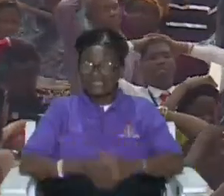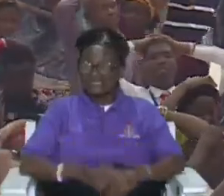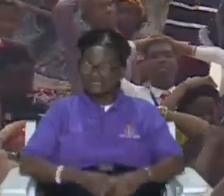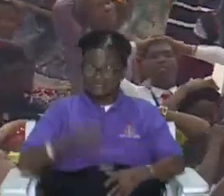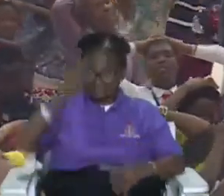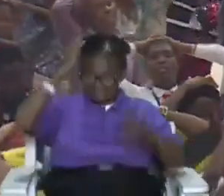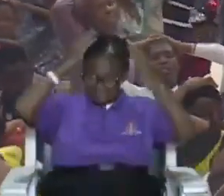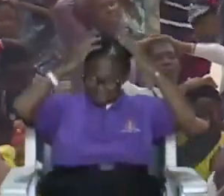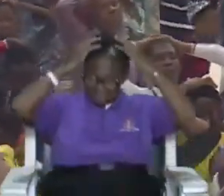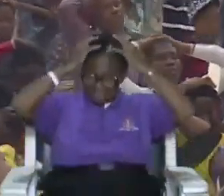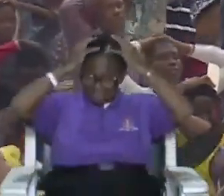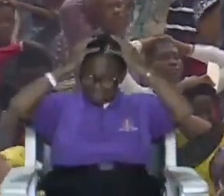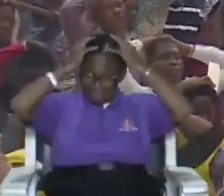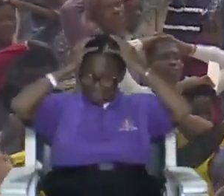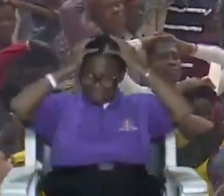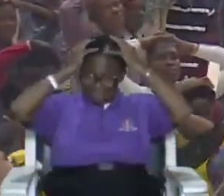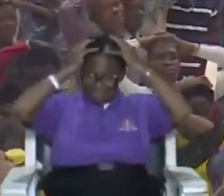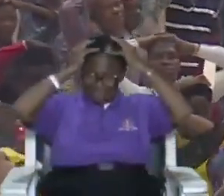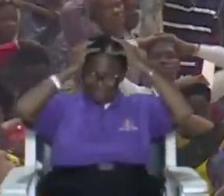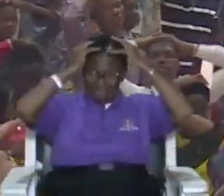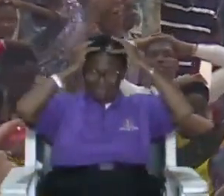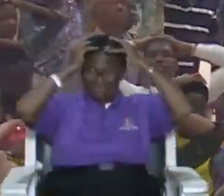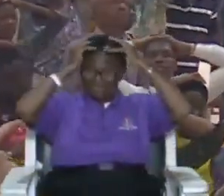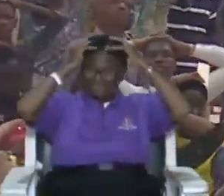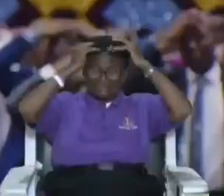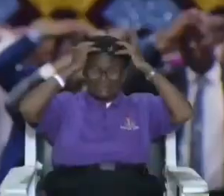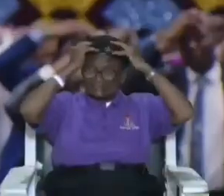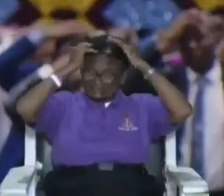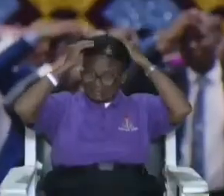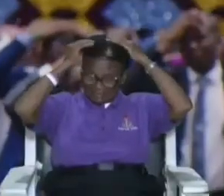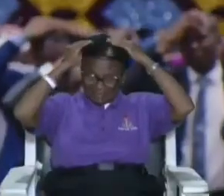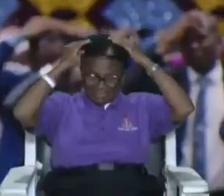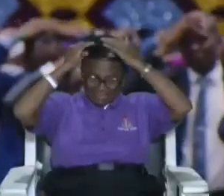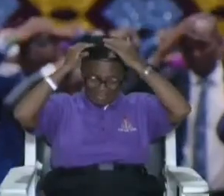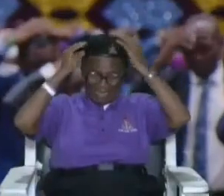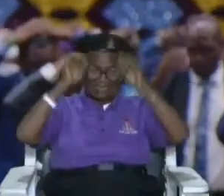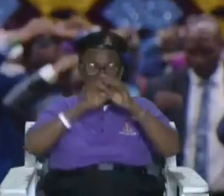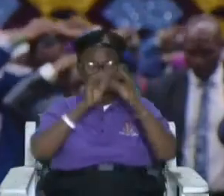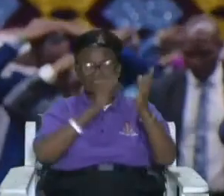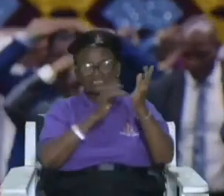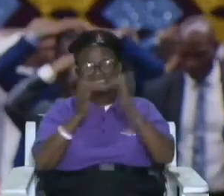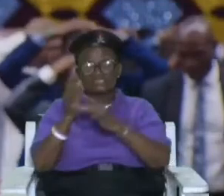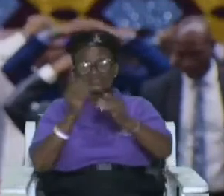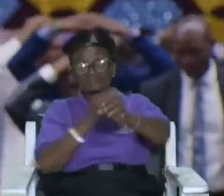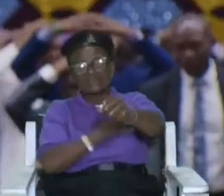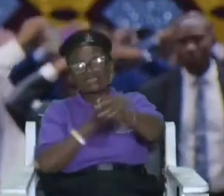In Jesus' mighty name, we have prayed.